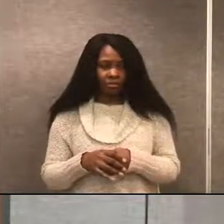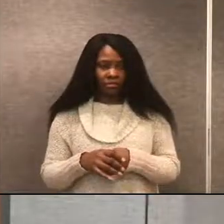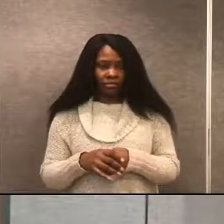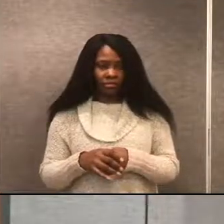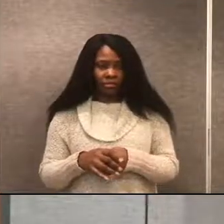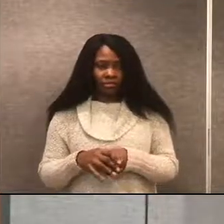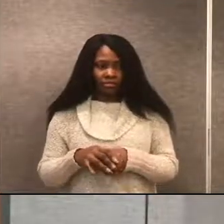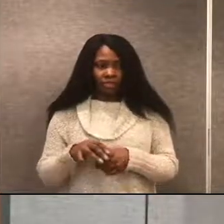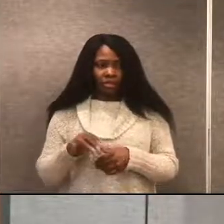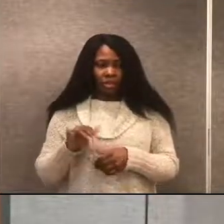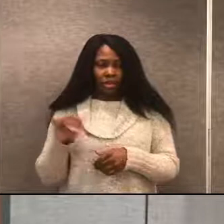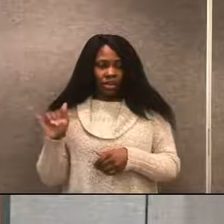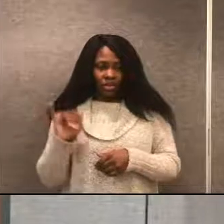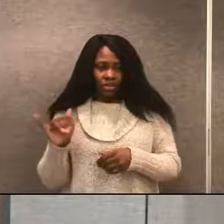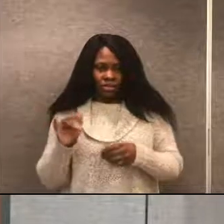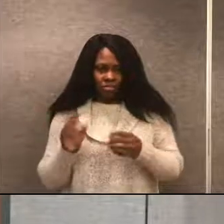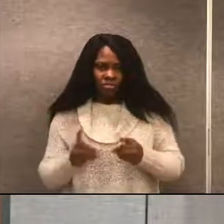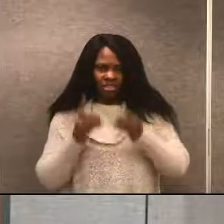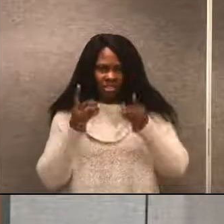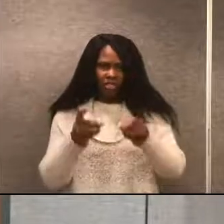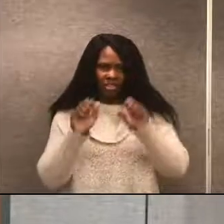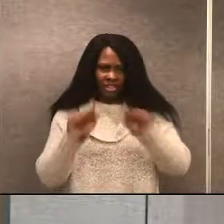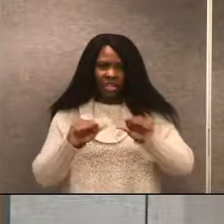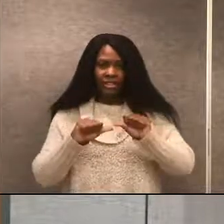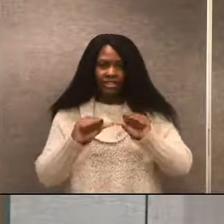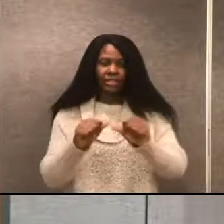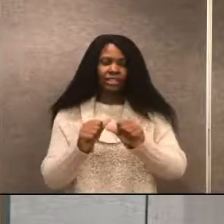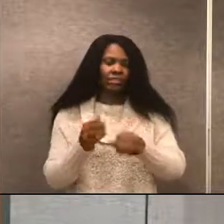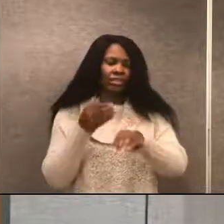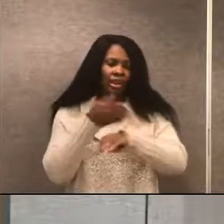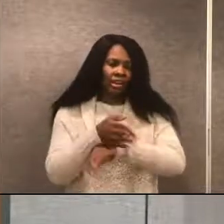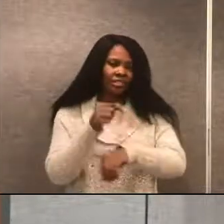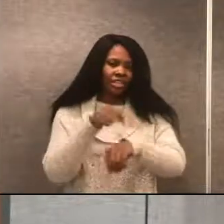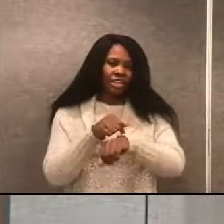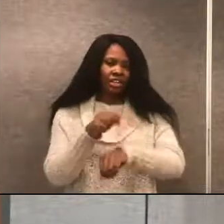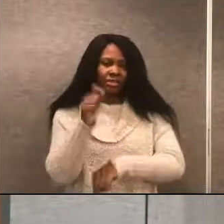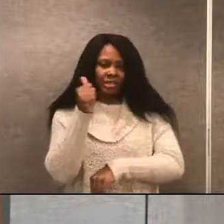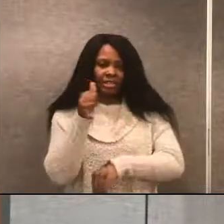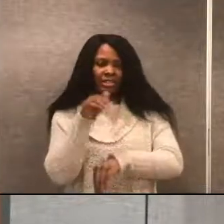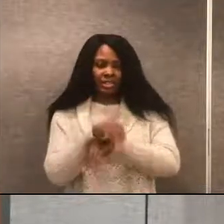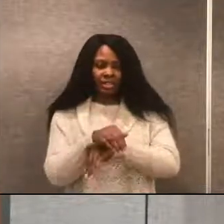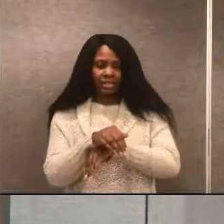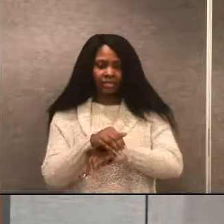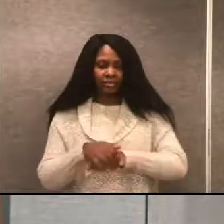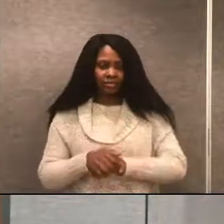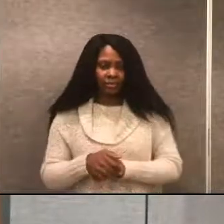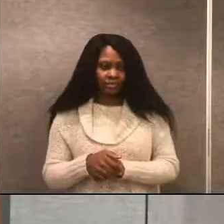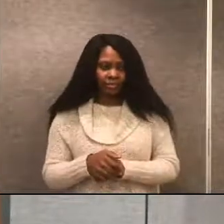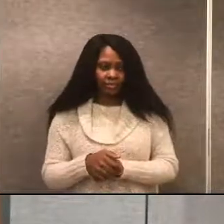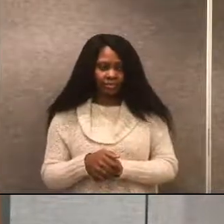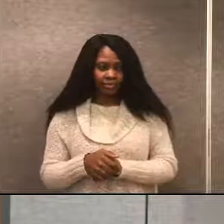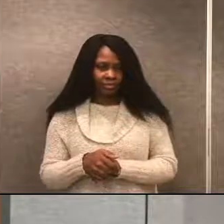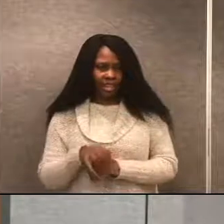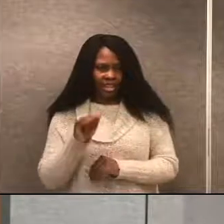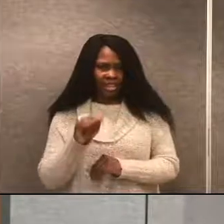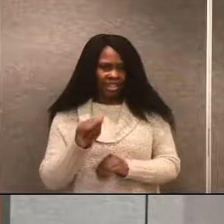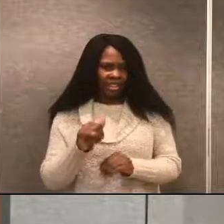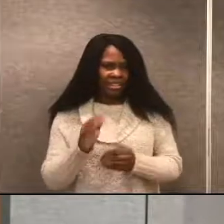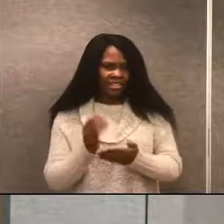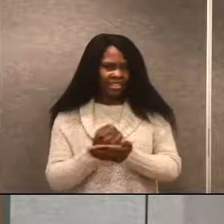deliveries can continue after 10 p.m. These are some of the restrictions, some of the new stipulations that